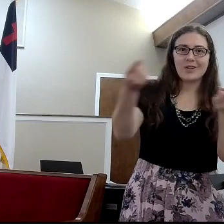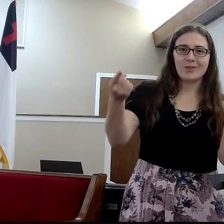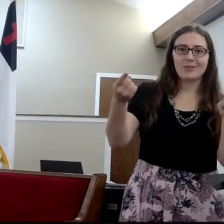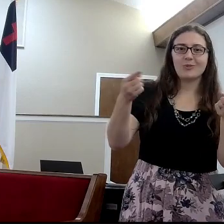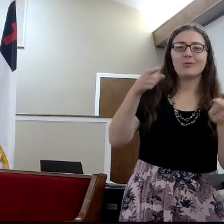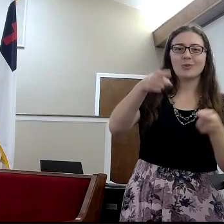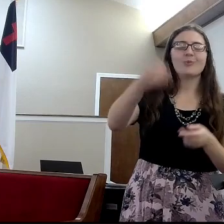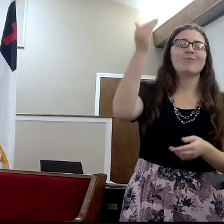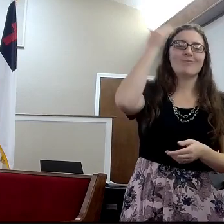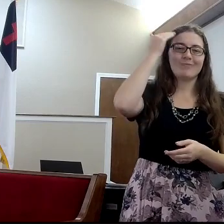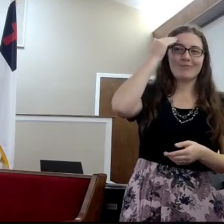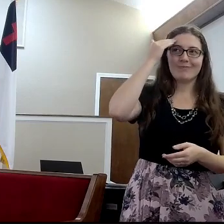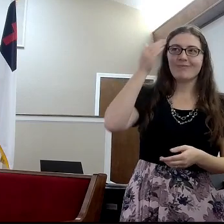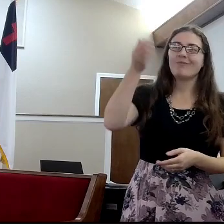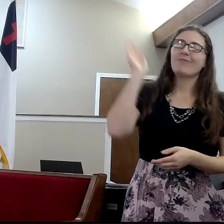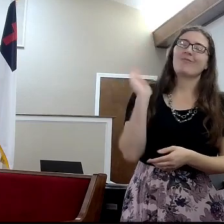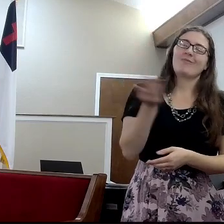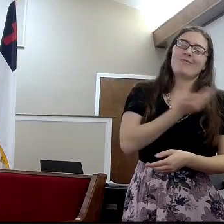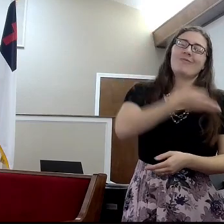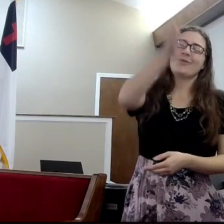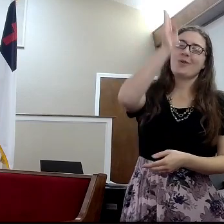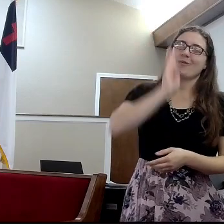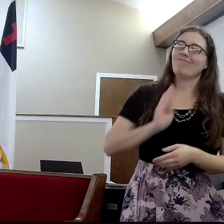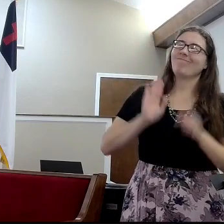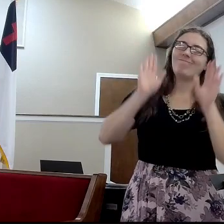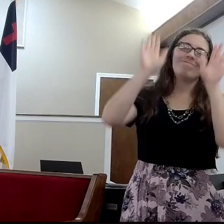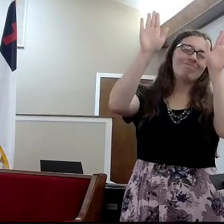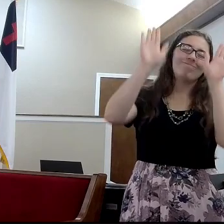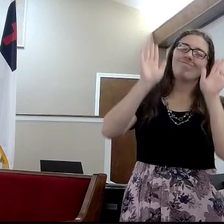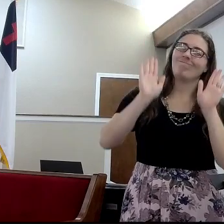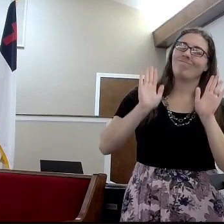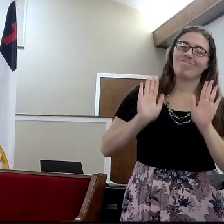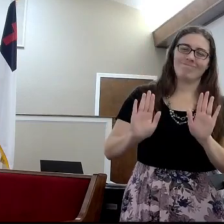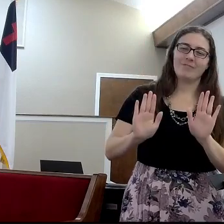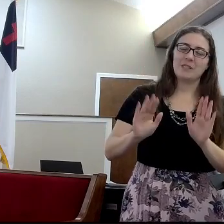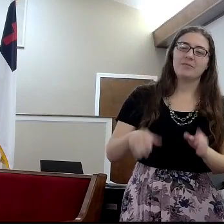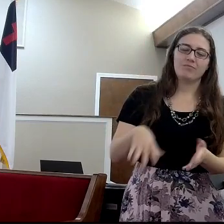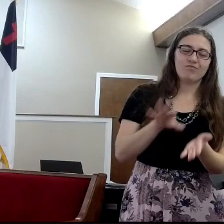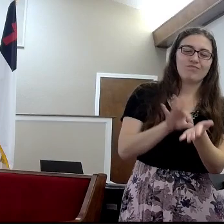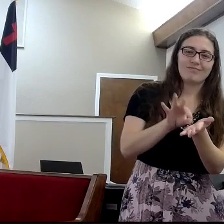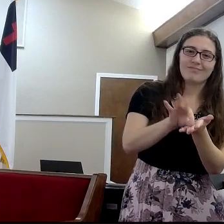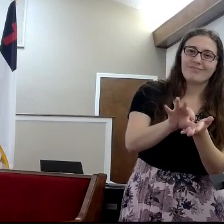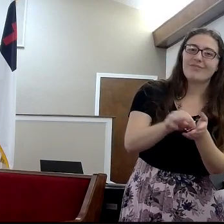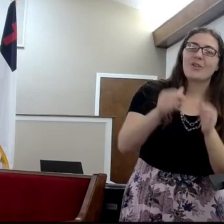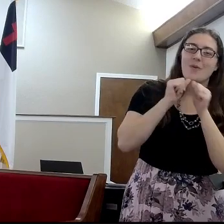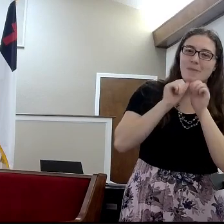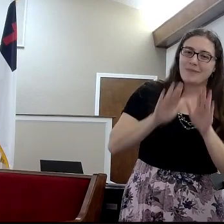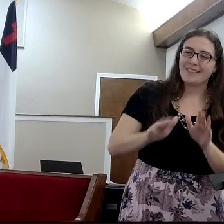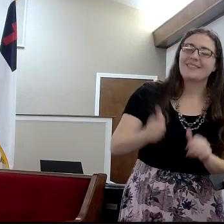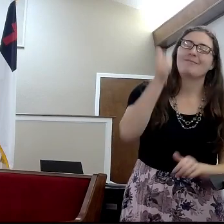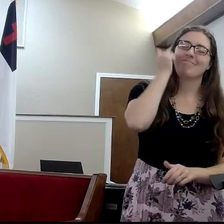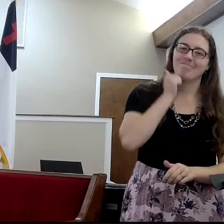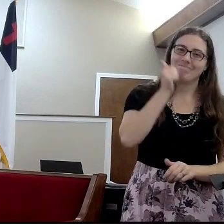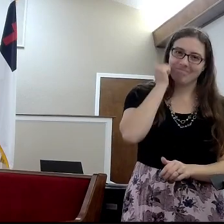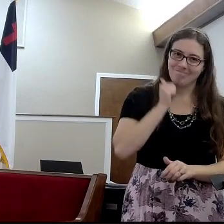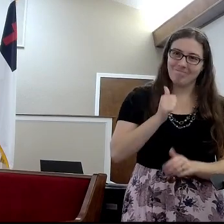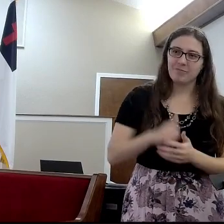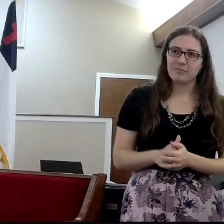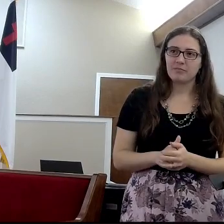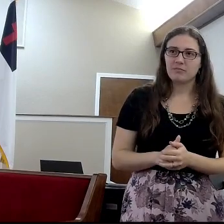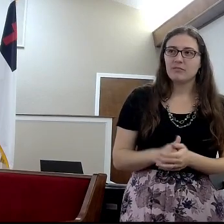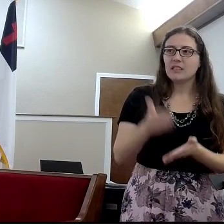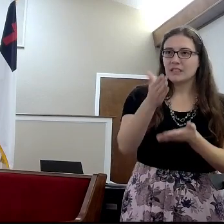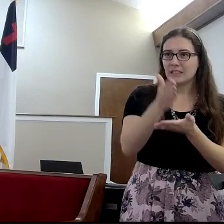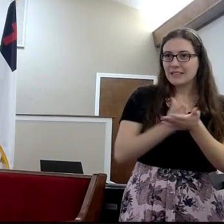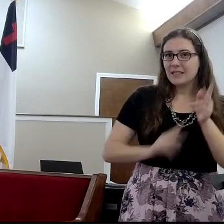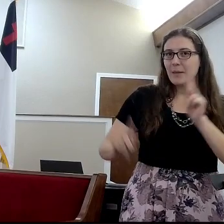you. That's why I did, so that you can see how great our God is. You should know we should all be counting our blessings every day. So thank you for